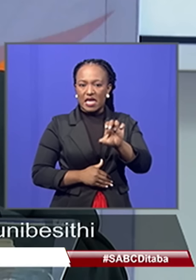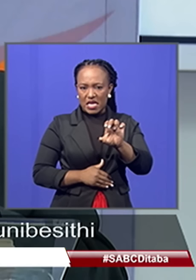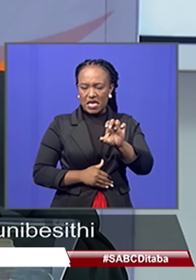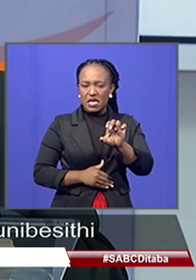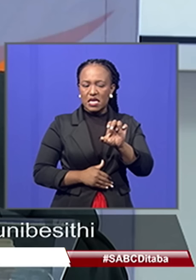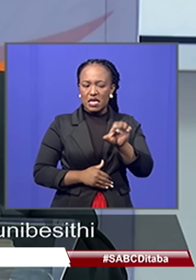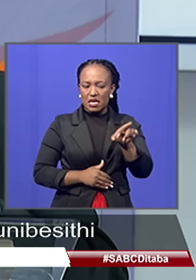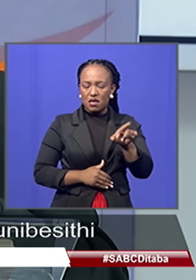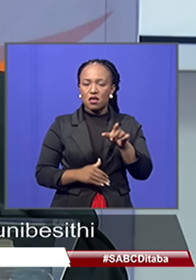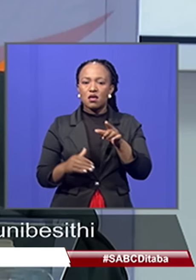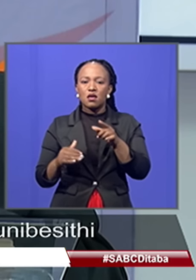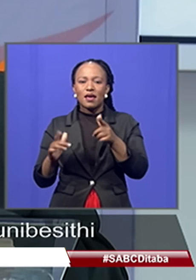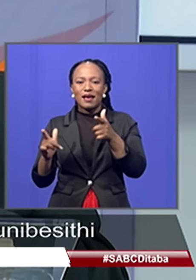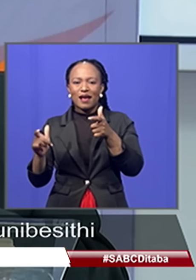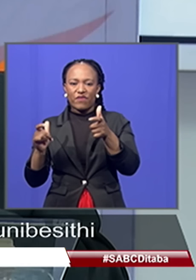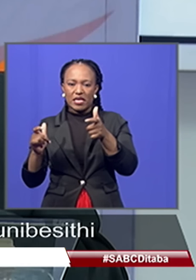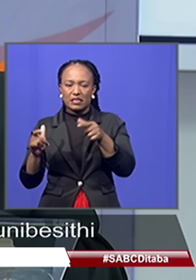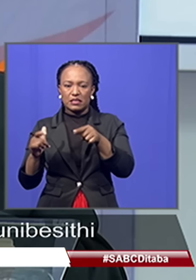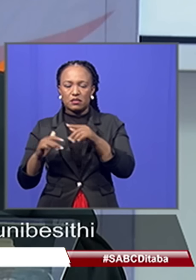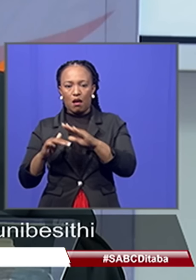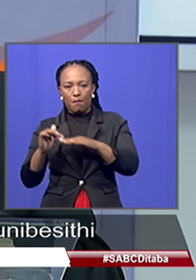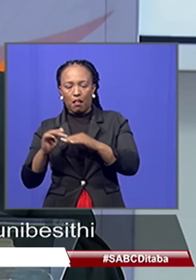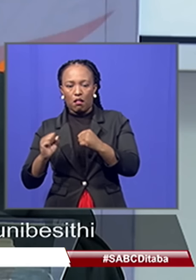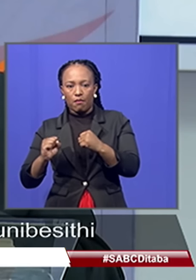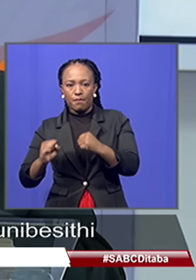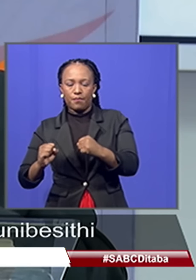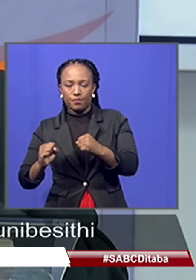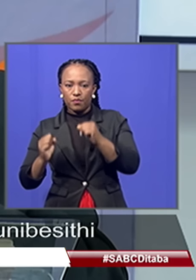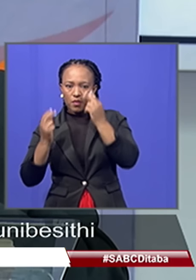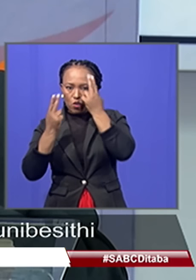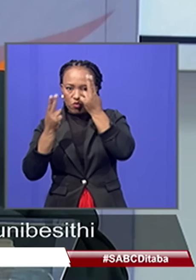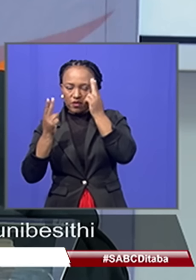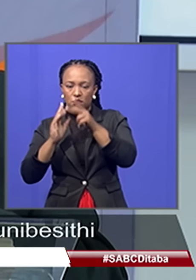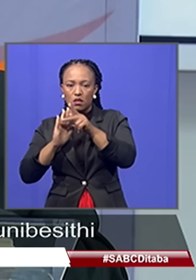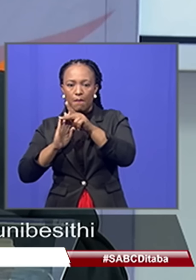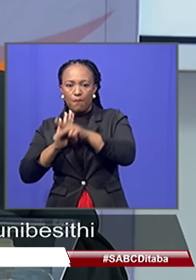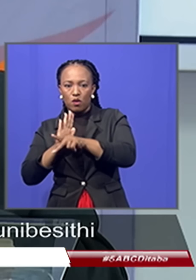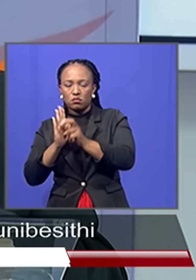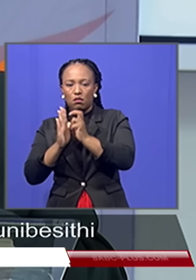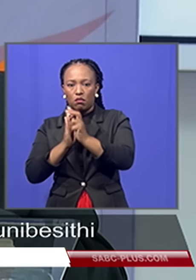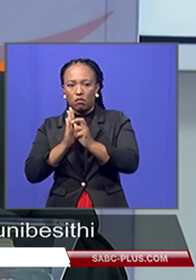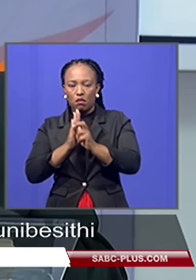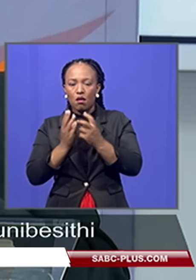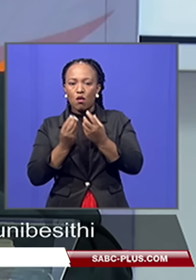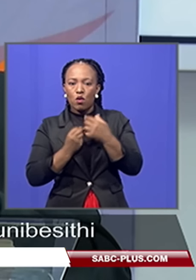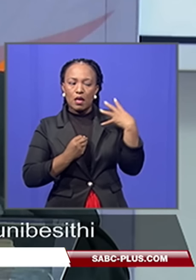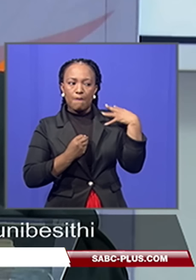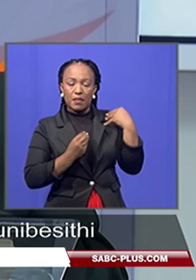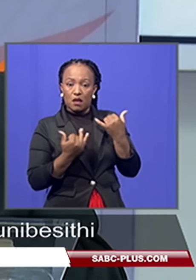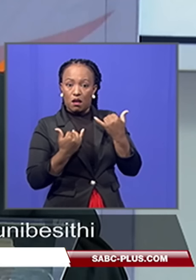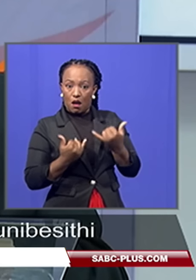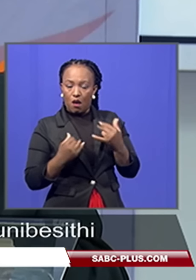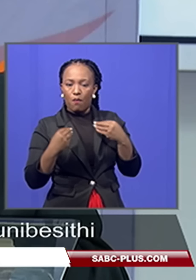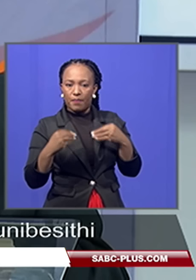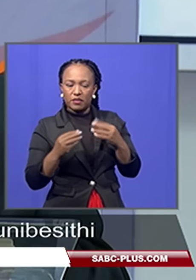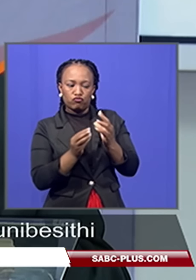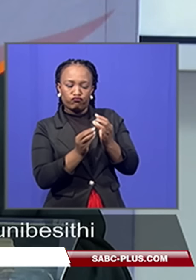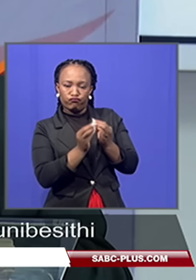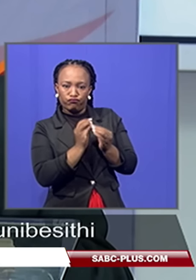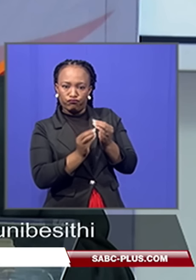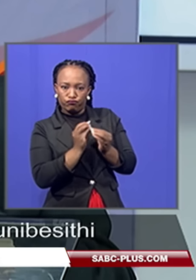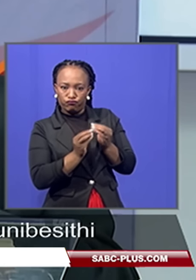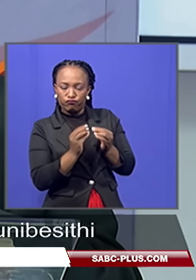our governance by reviewing our university statute, which is with the minister now, and we are busy making the